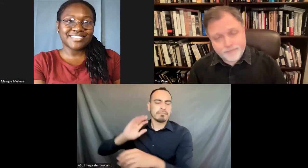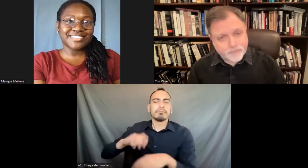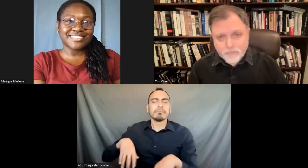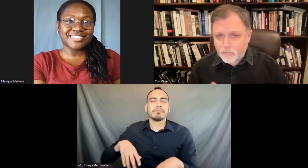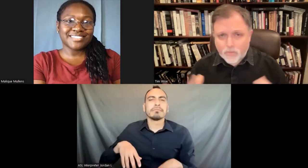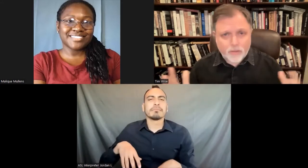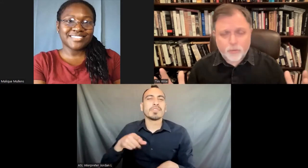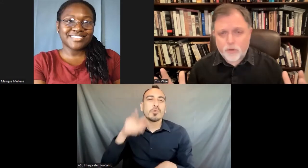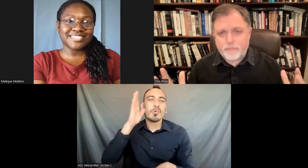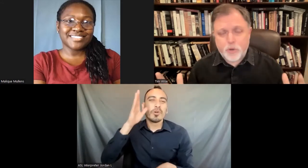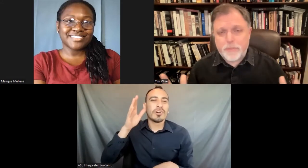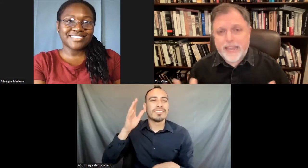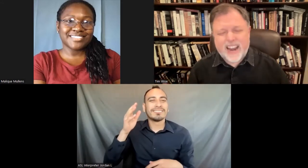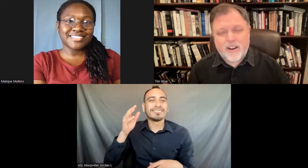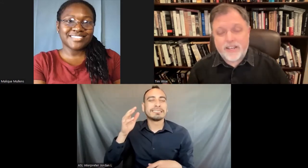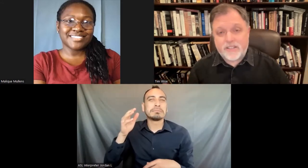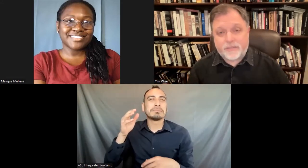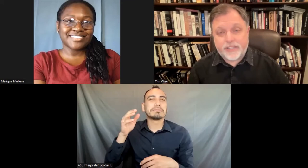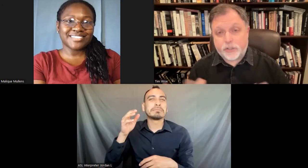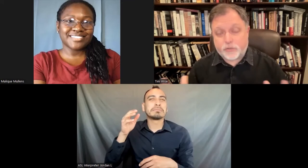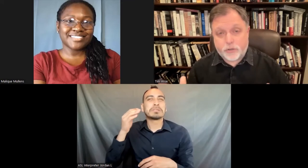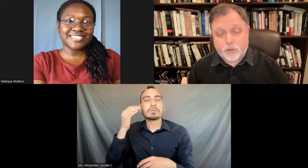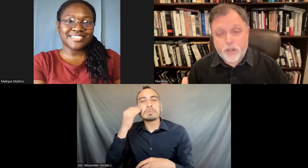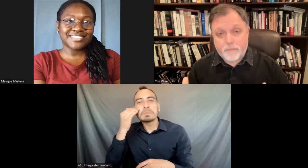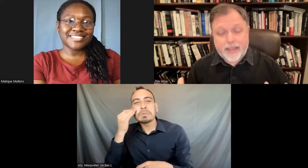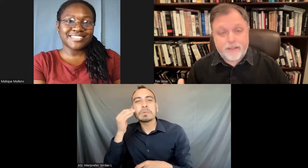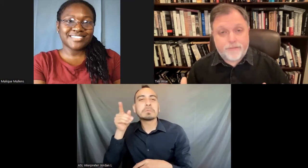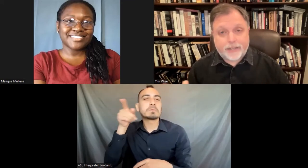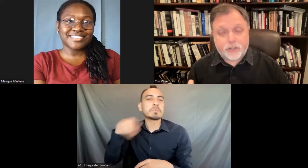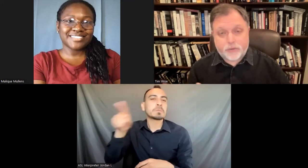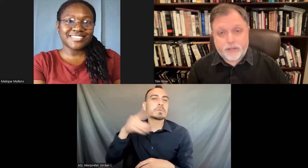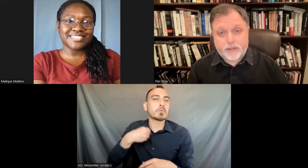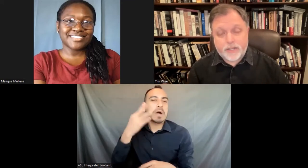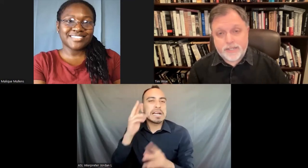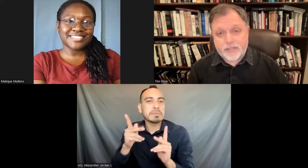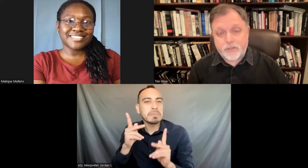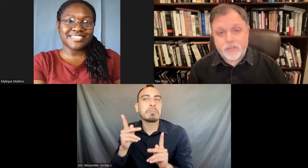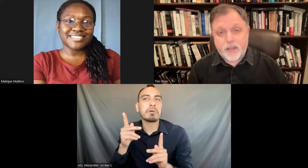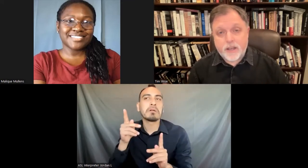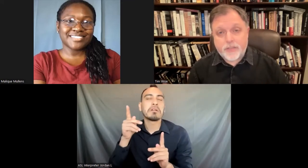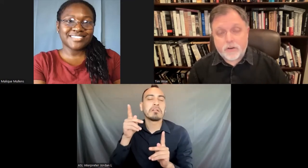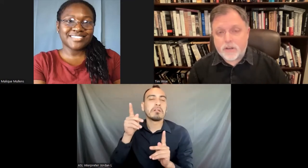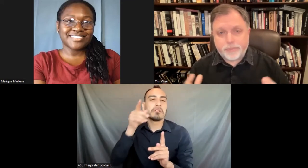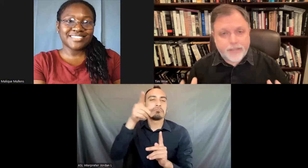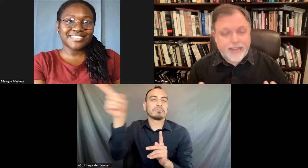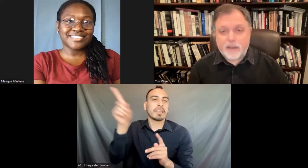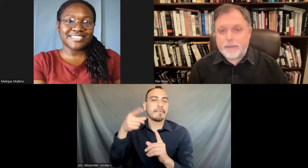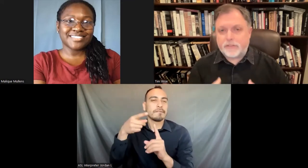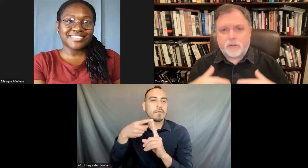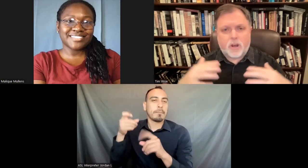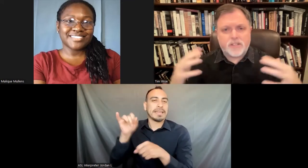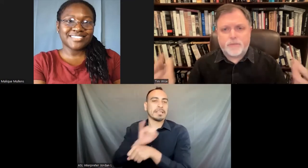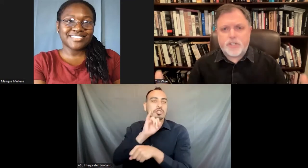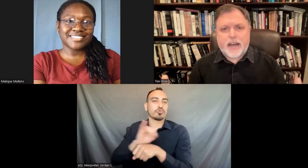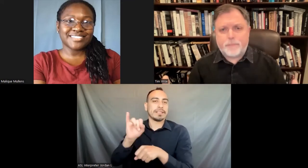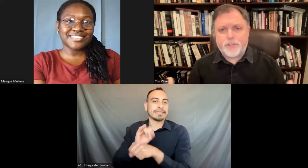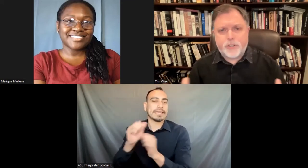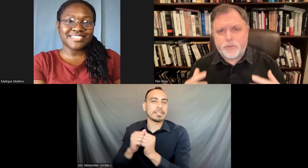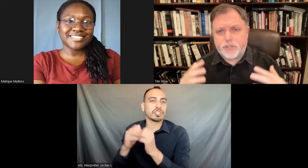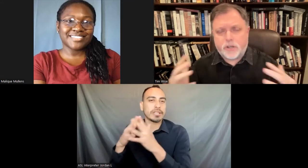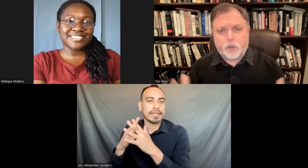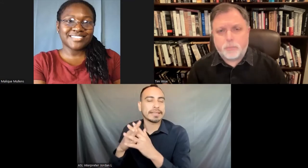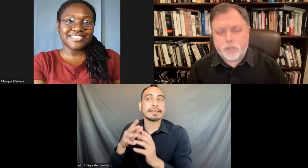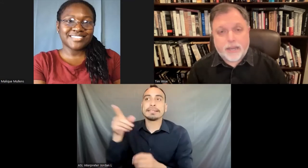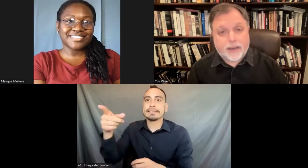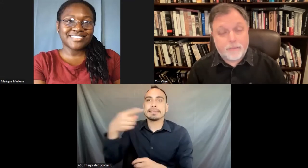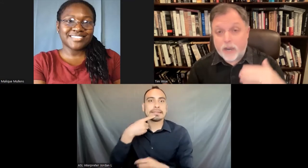know, sort of booming areas of industrial manufacturing centers that are complaining about the loss of jobs due